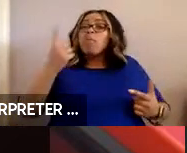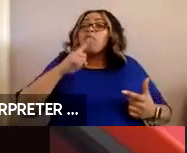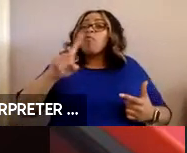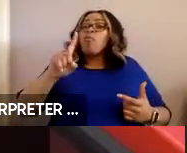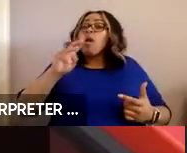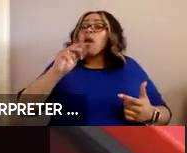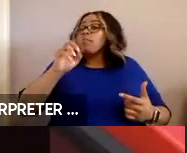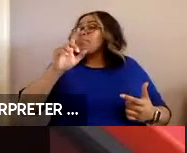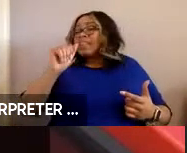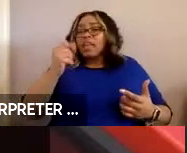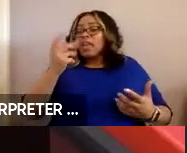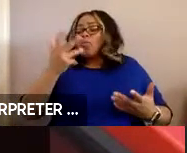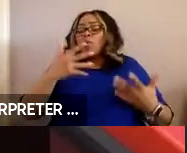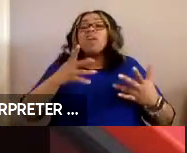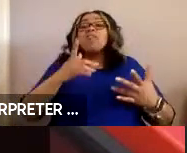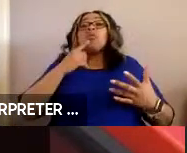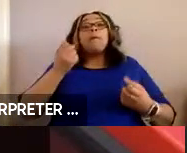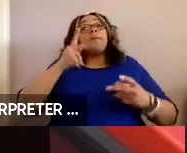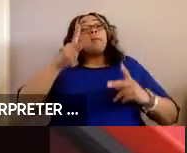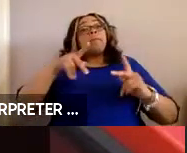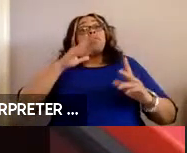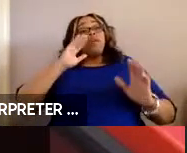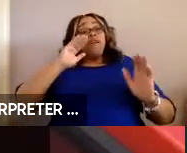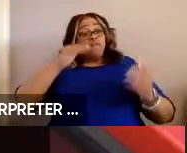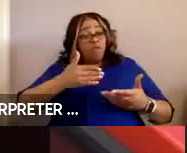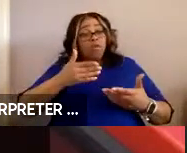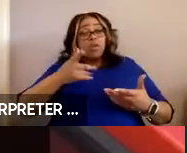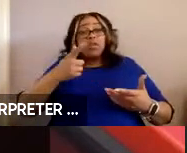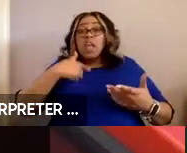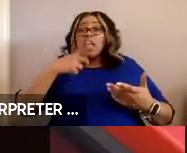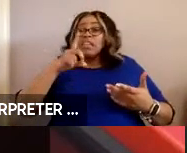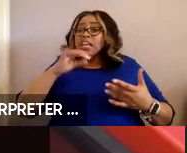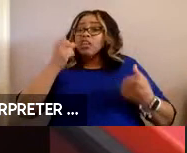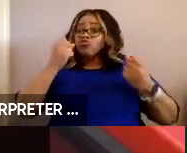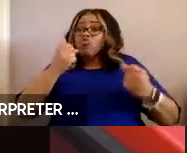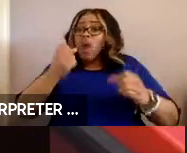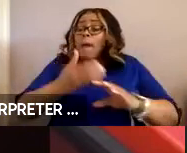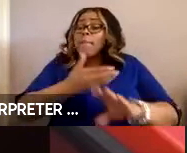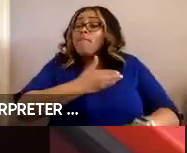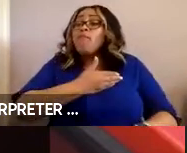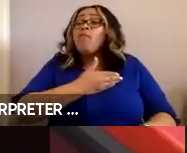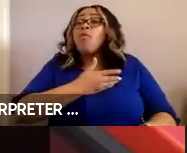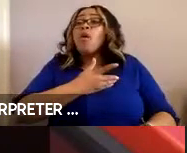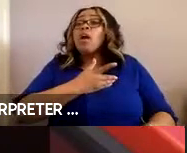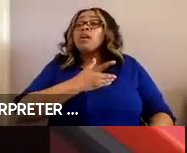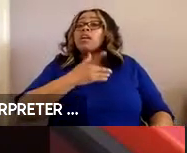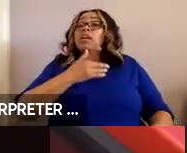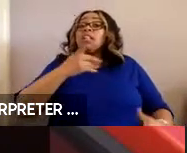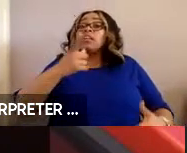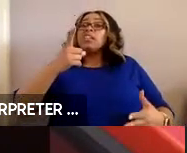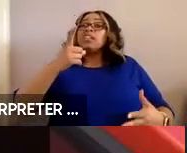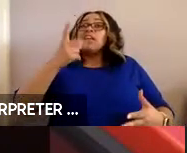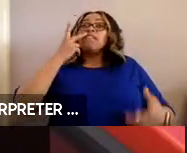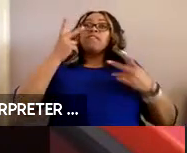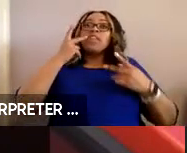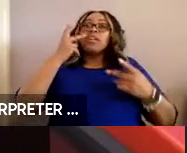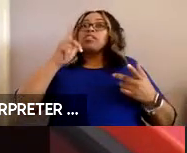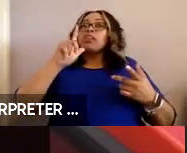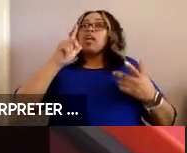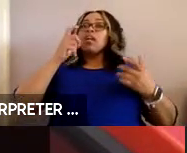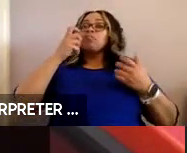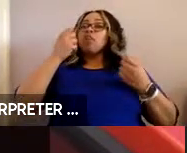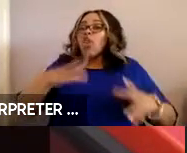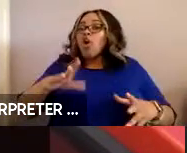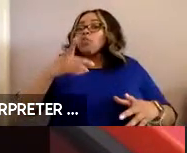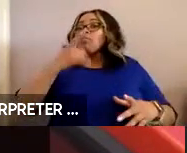transportation." And so many of our participants in these focus groups had driven before, acquiring vision loss due to age-related